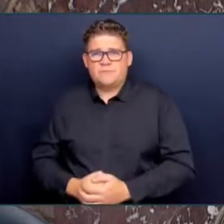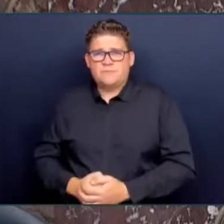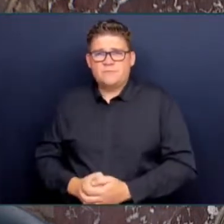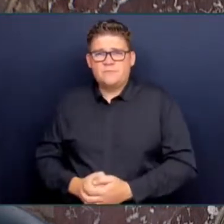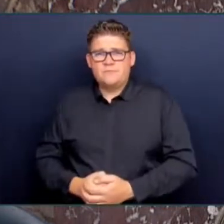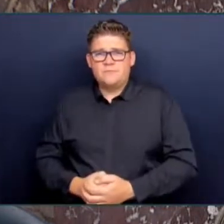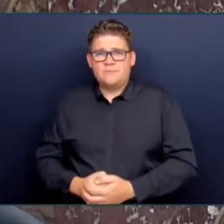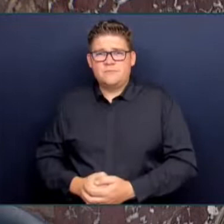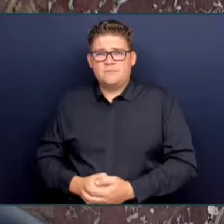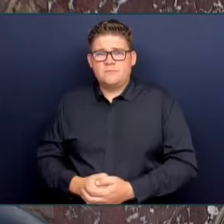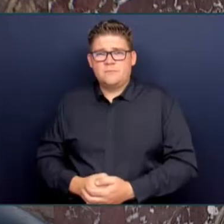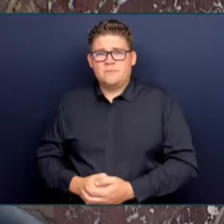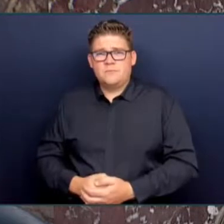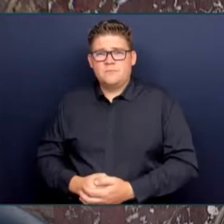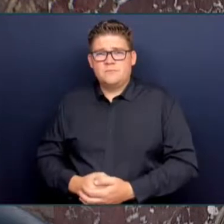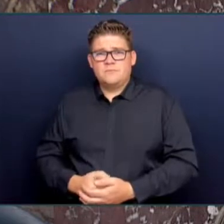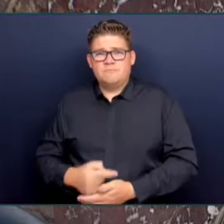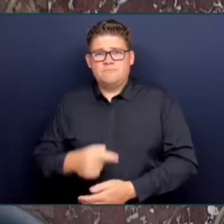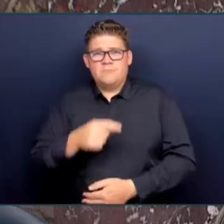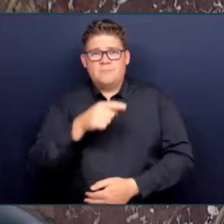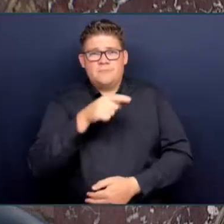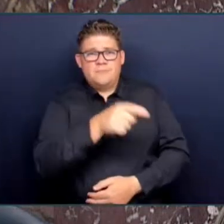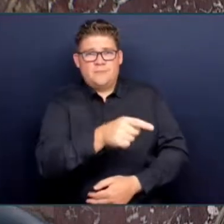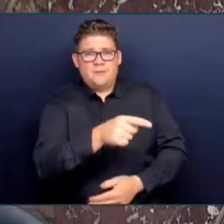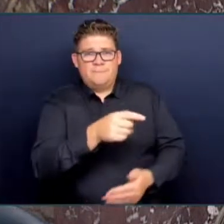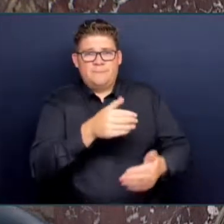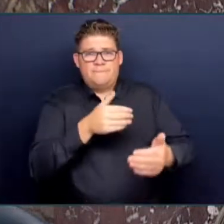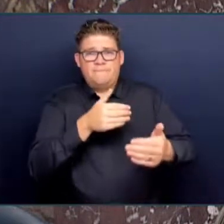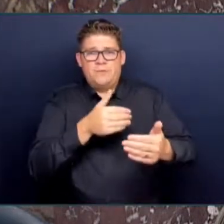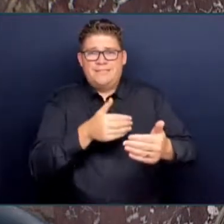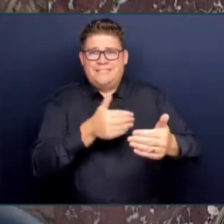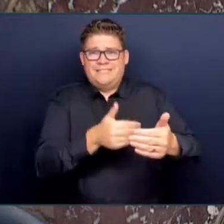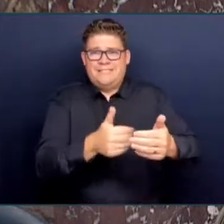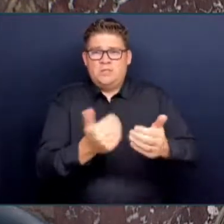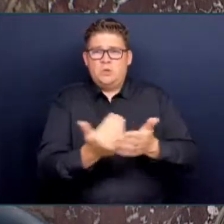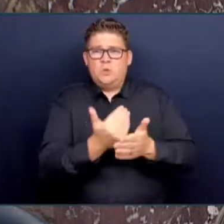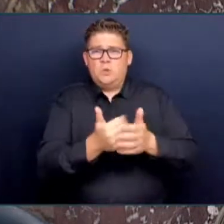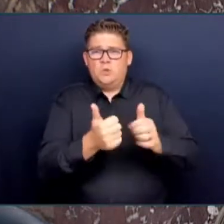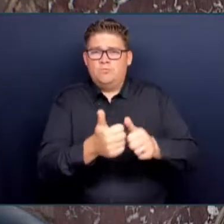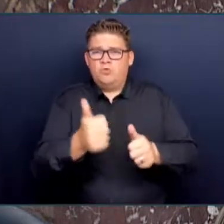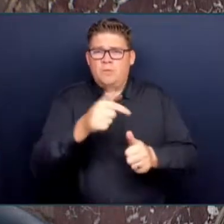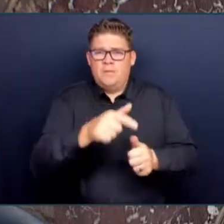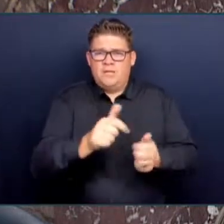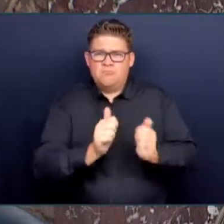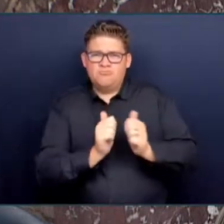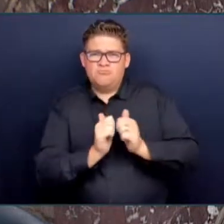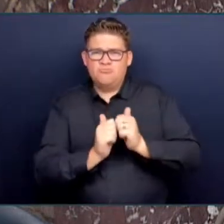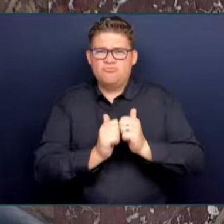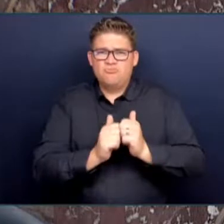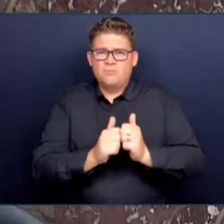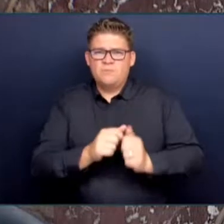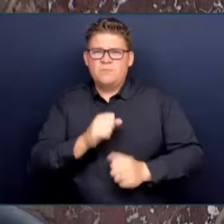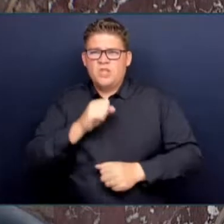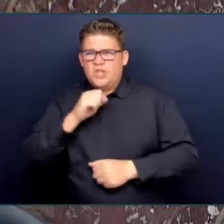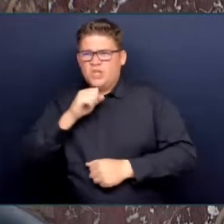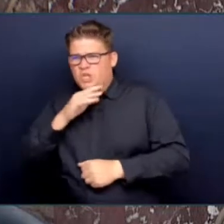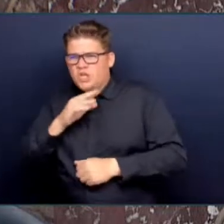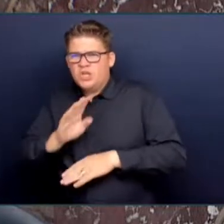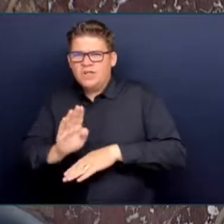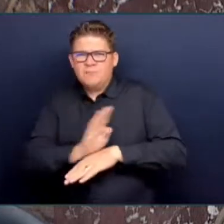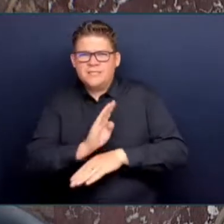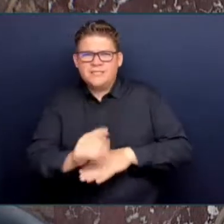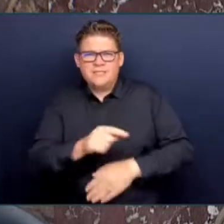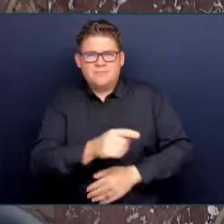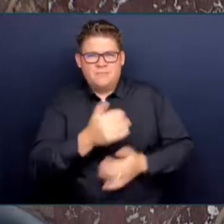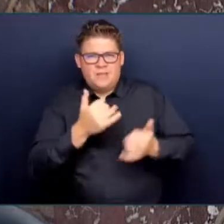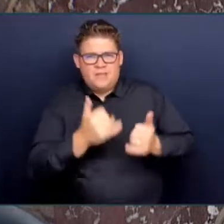Minister responsible for housing, oversaw the worst decline in housing affordability in a generation. You don't have to take